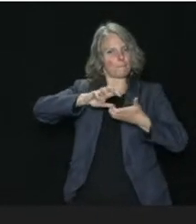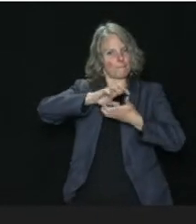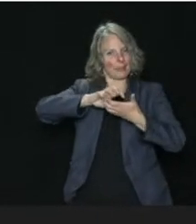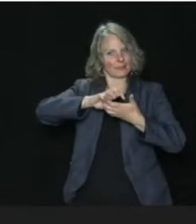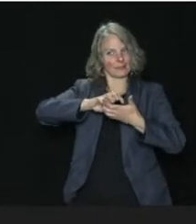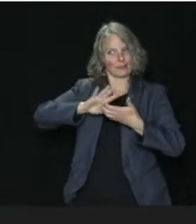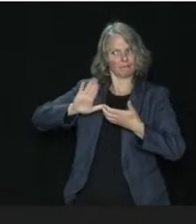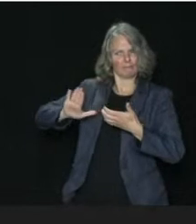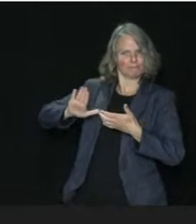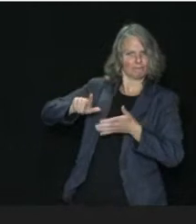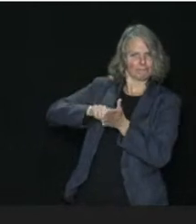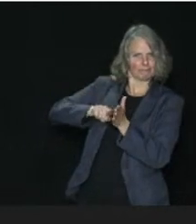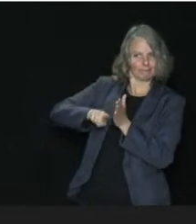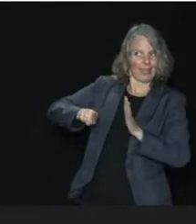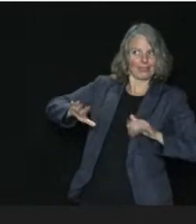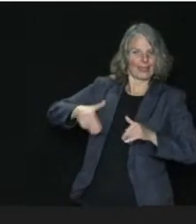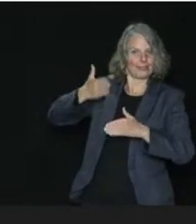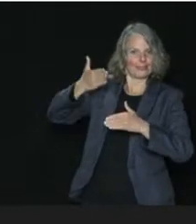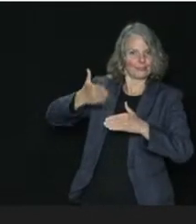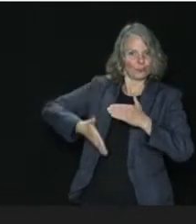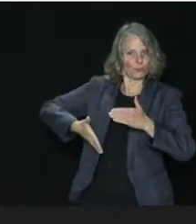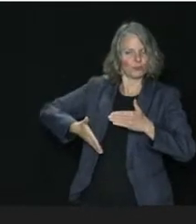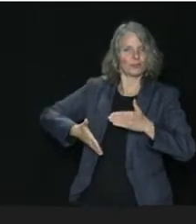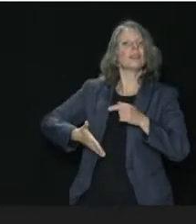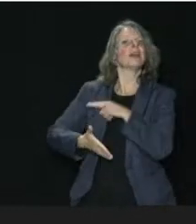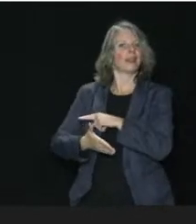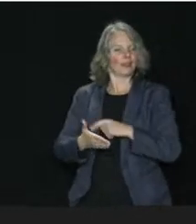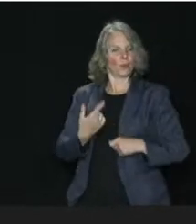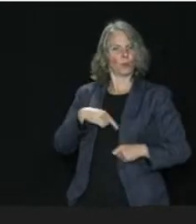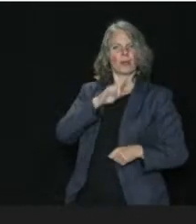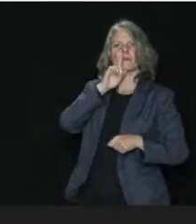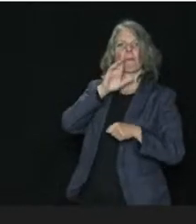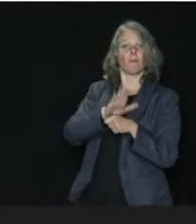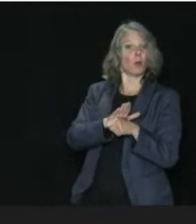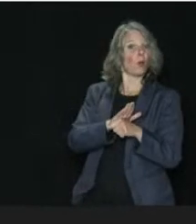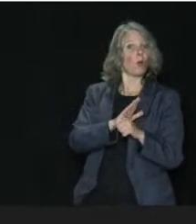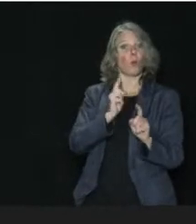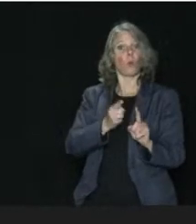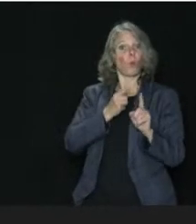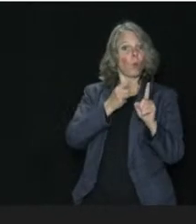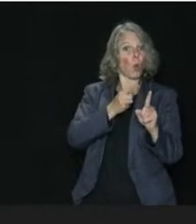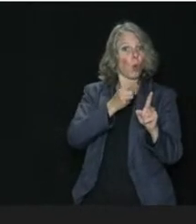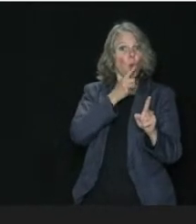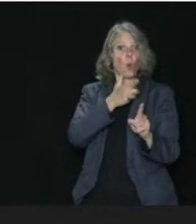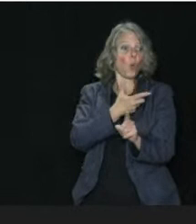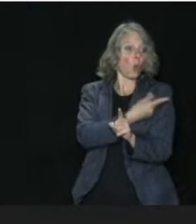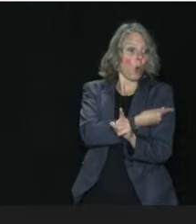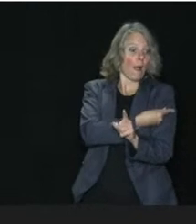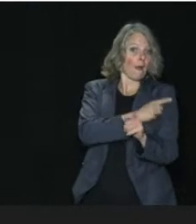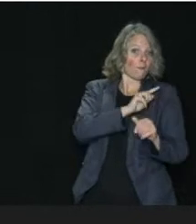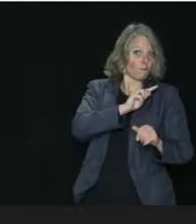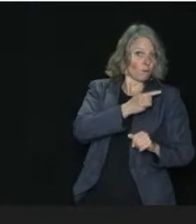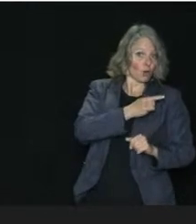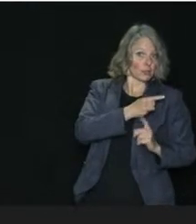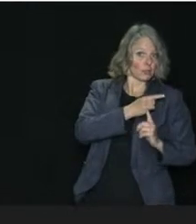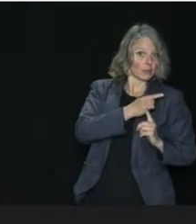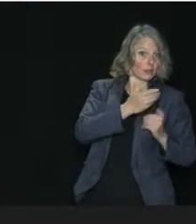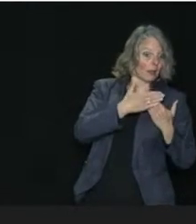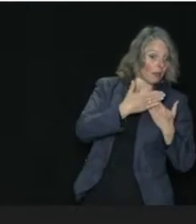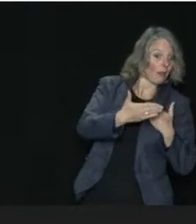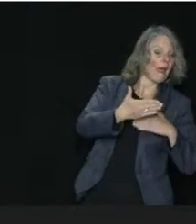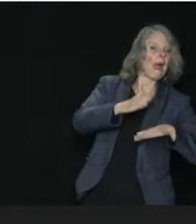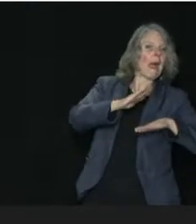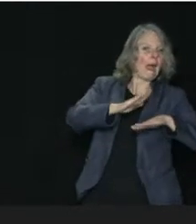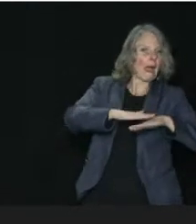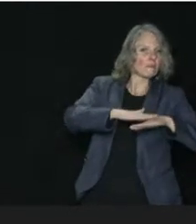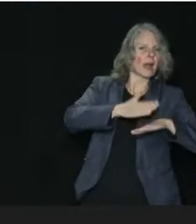to be answered, but I think there's a commitment to ensure that those who received the first dose are given advice on